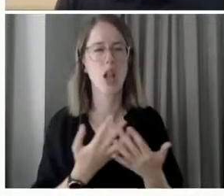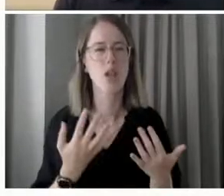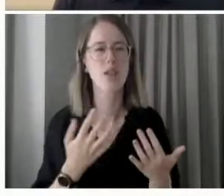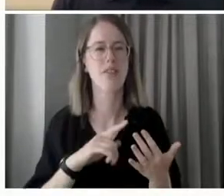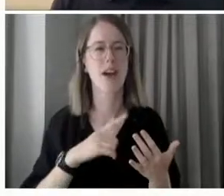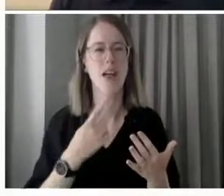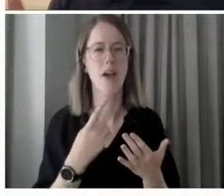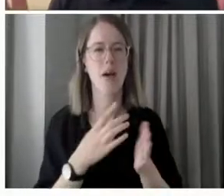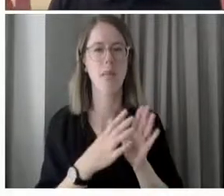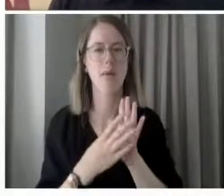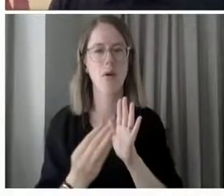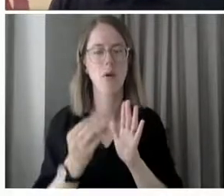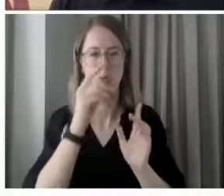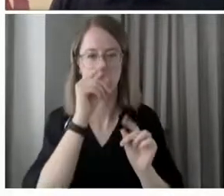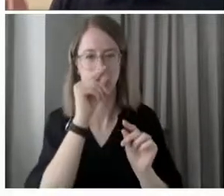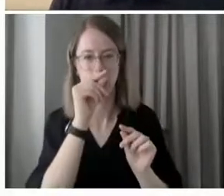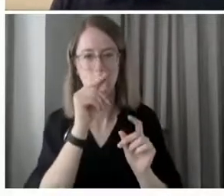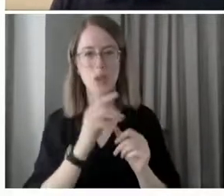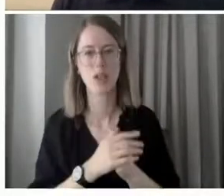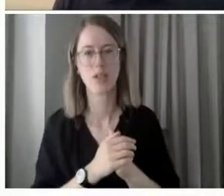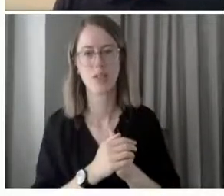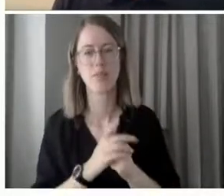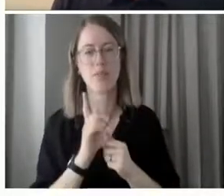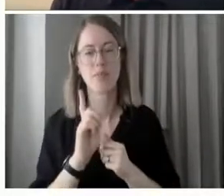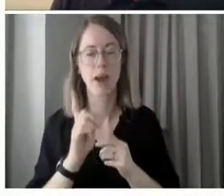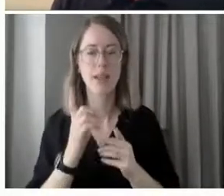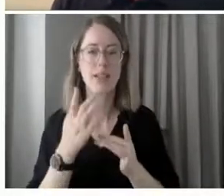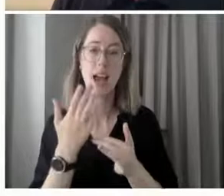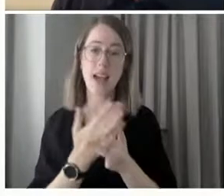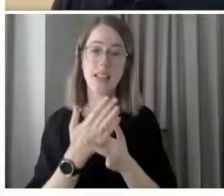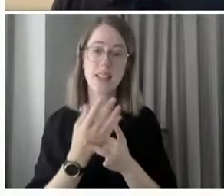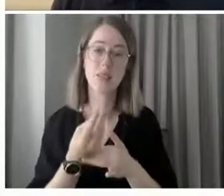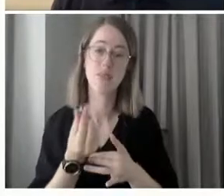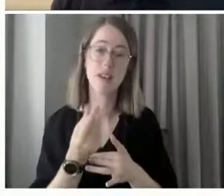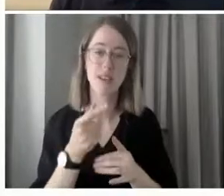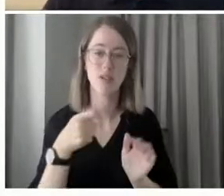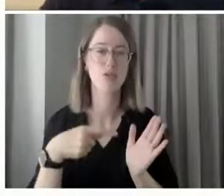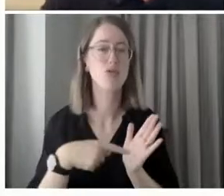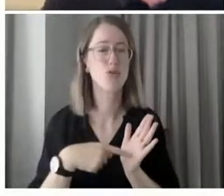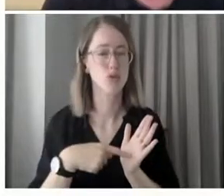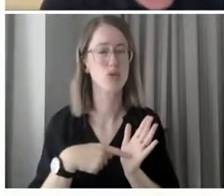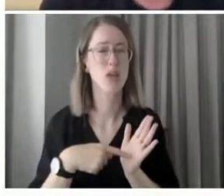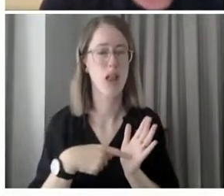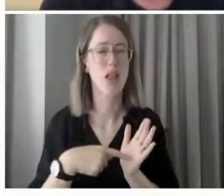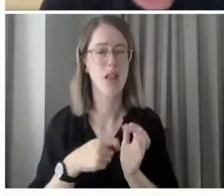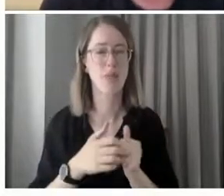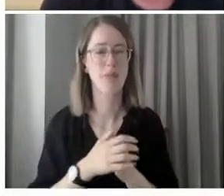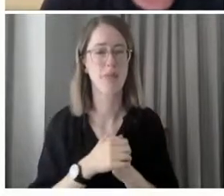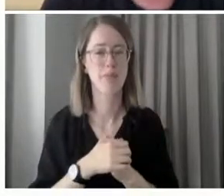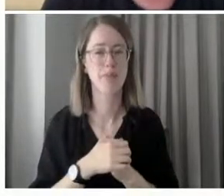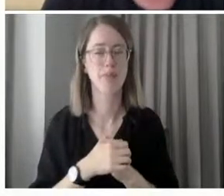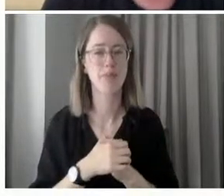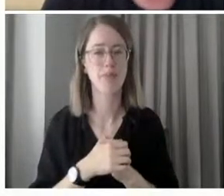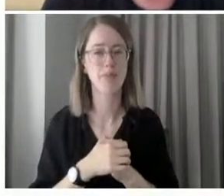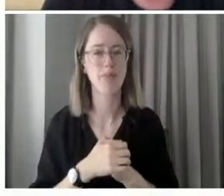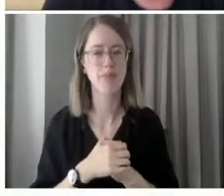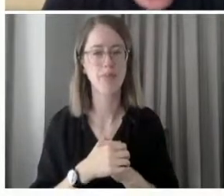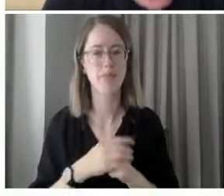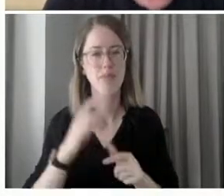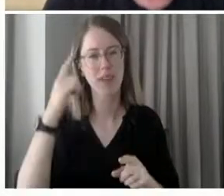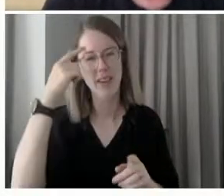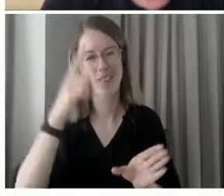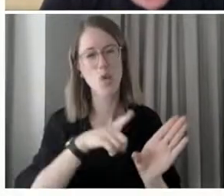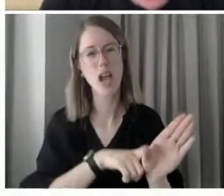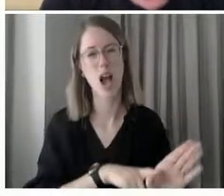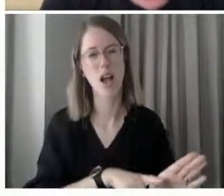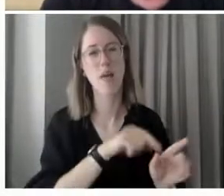models that we could go into, but access pricing is just crucial. And particularly, I think, for younger